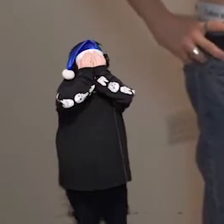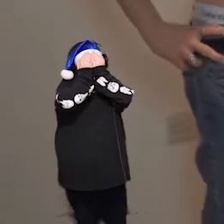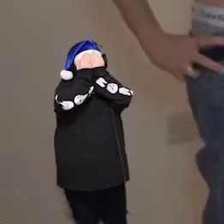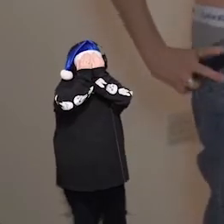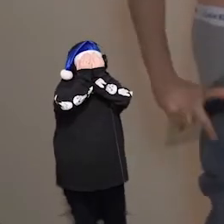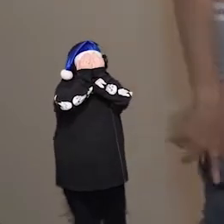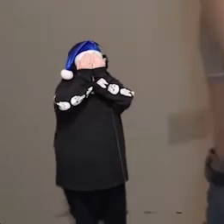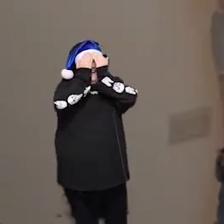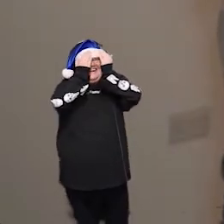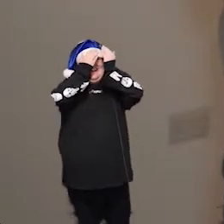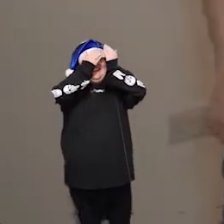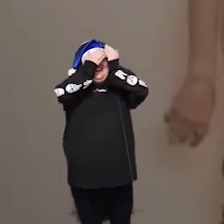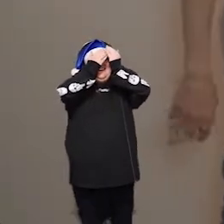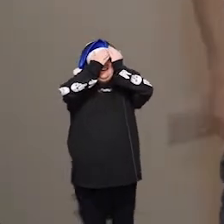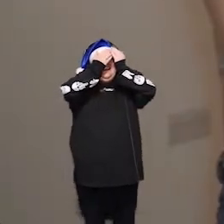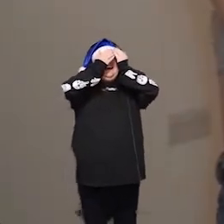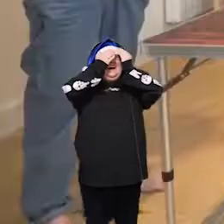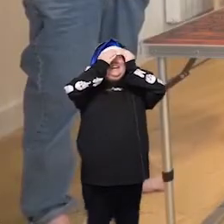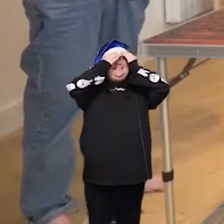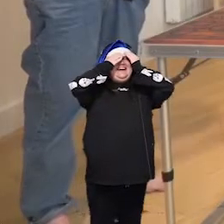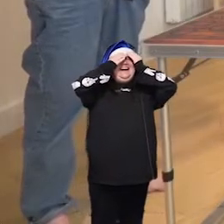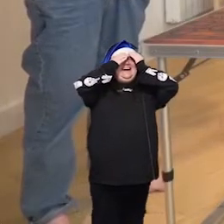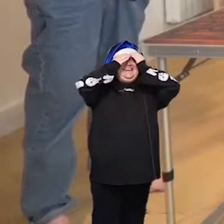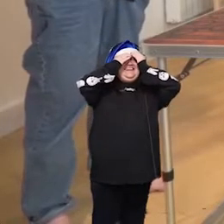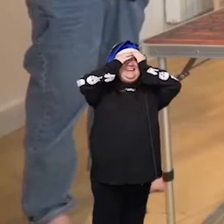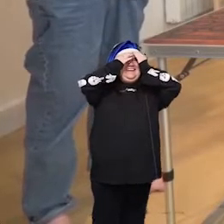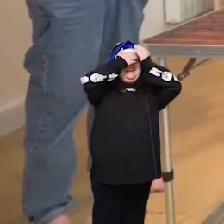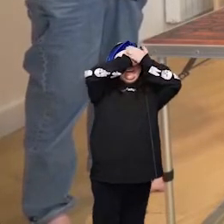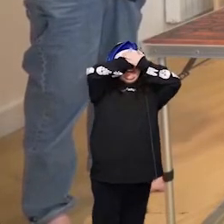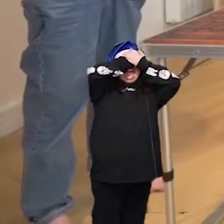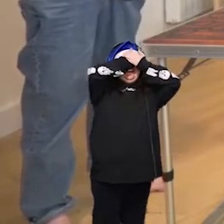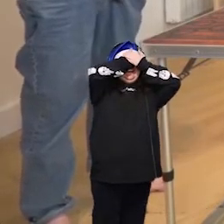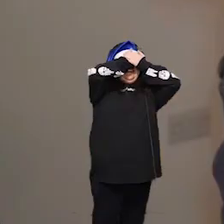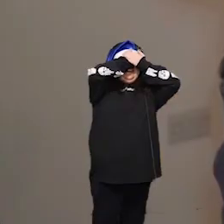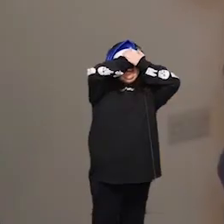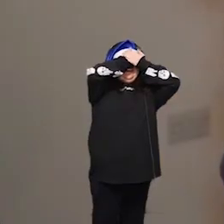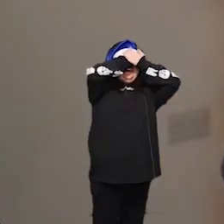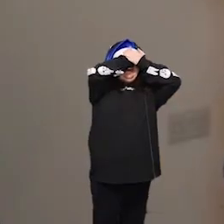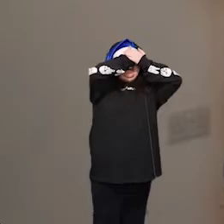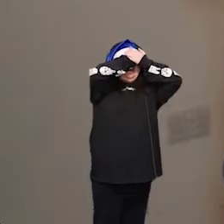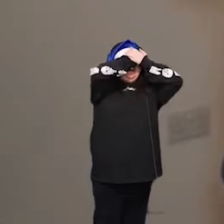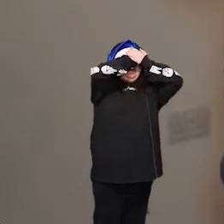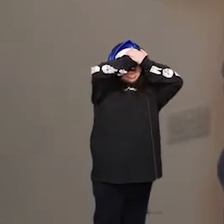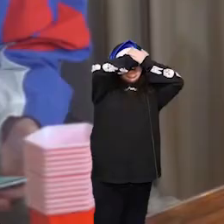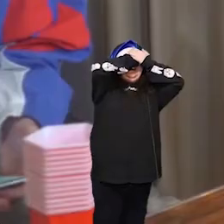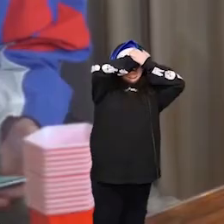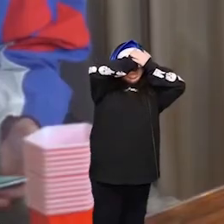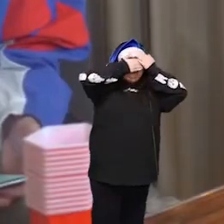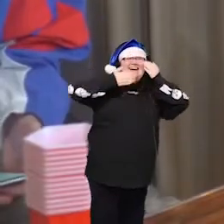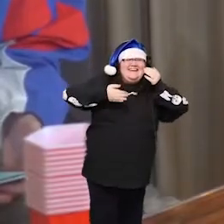I'm so sad. Oh wait, the thing. Oh god! Make them look bigger.